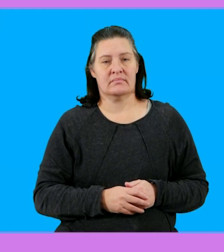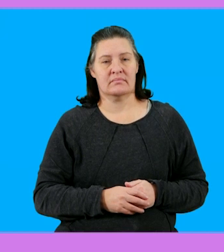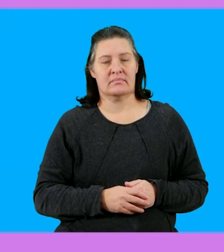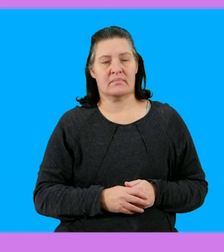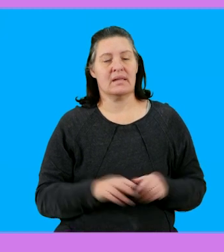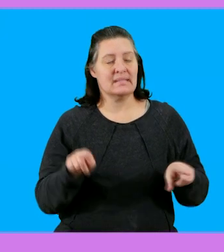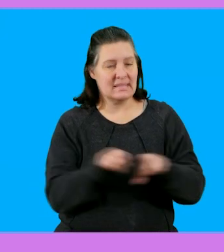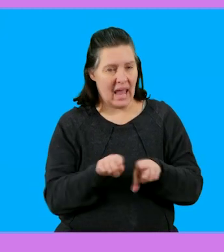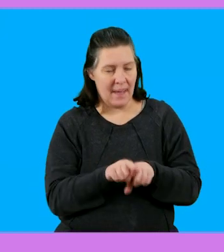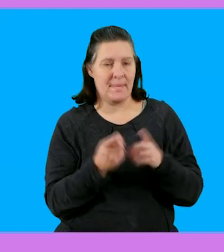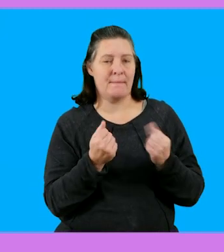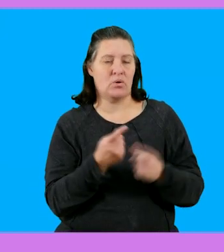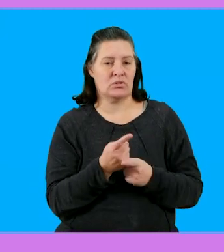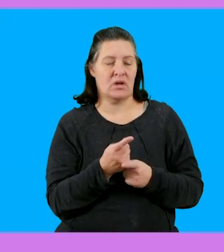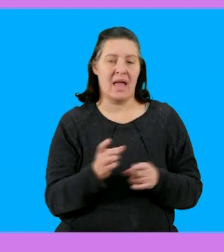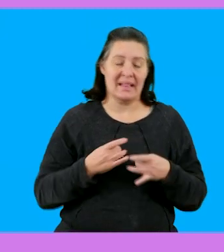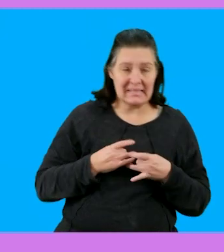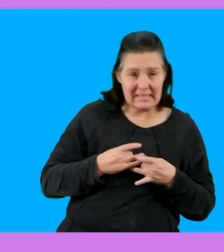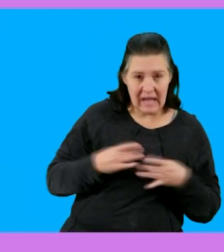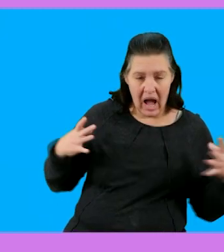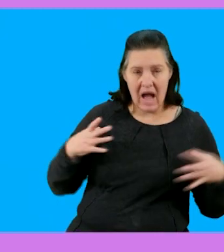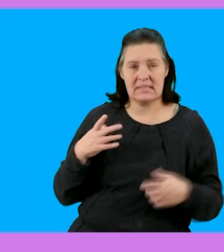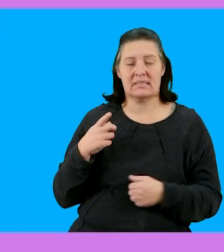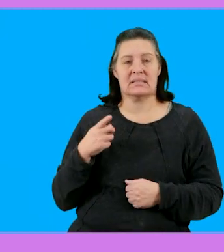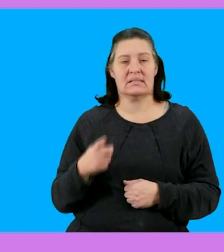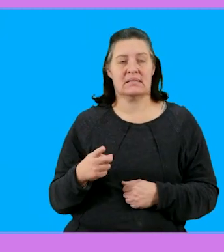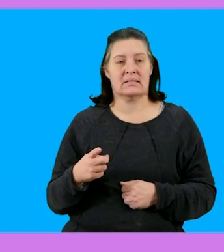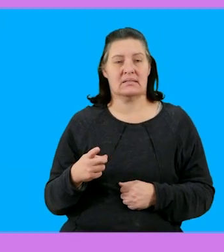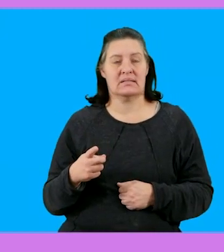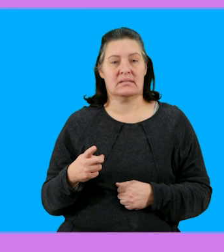as well as the same amount at the beginning